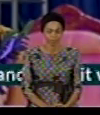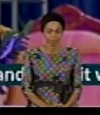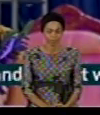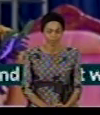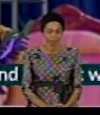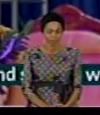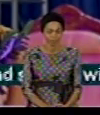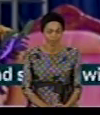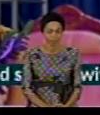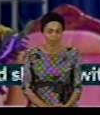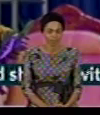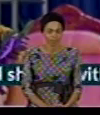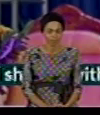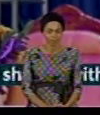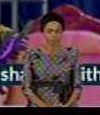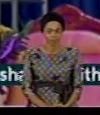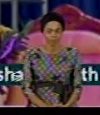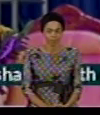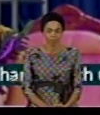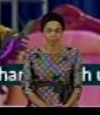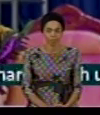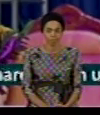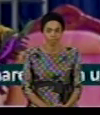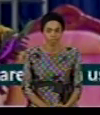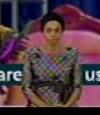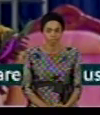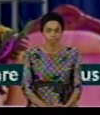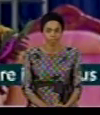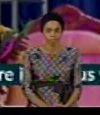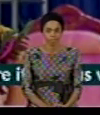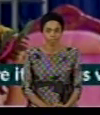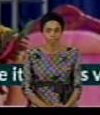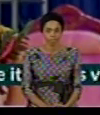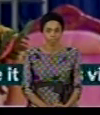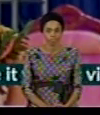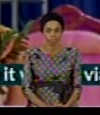Kem alo sale akema. Mabe.